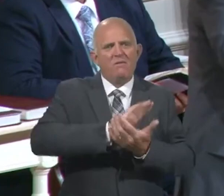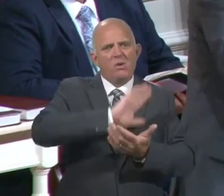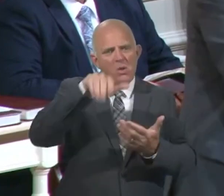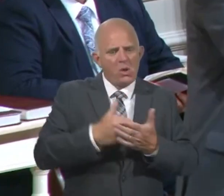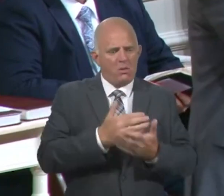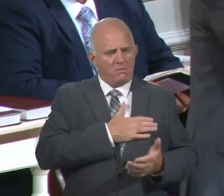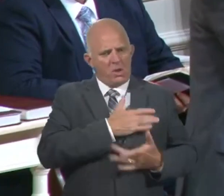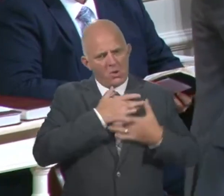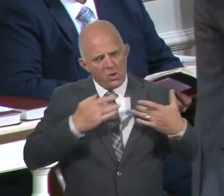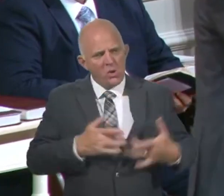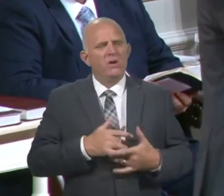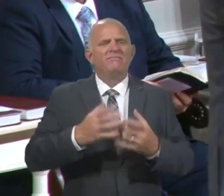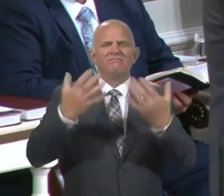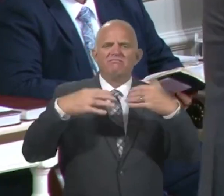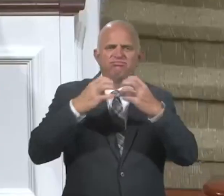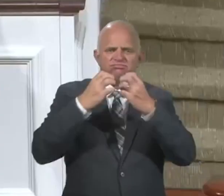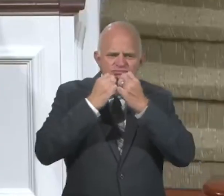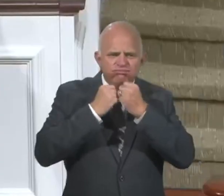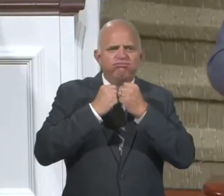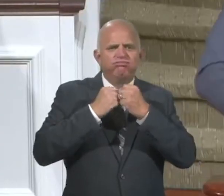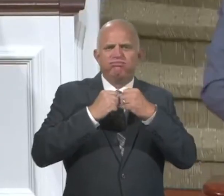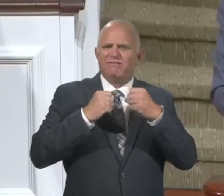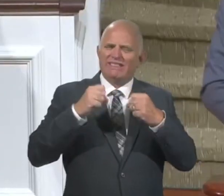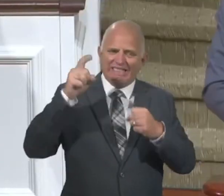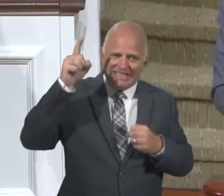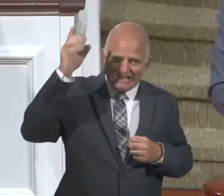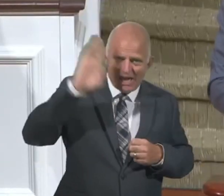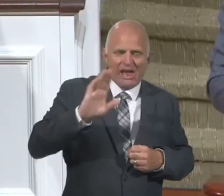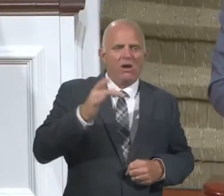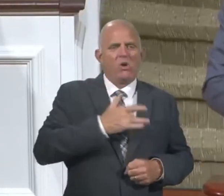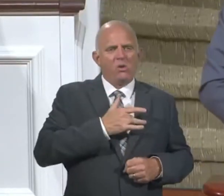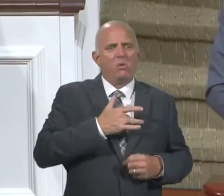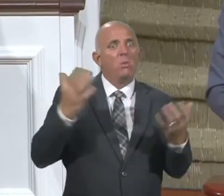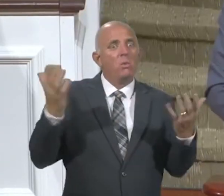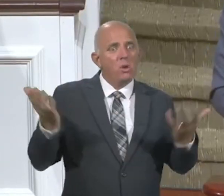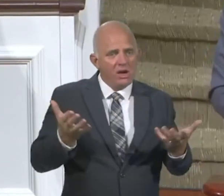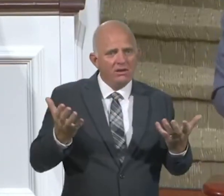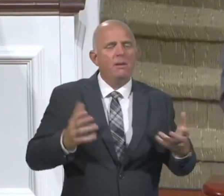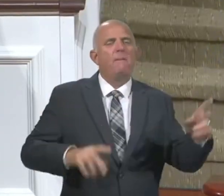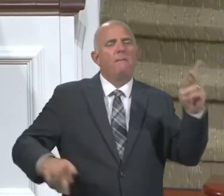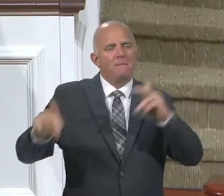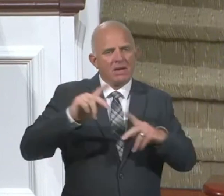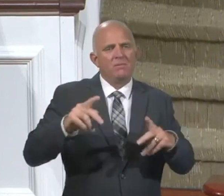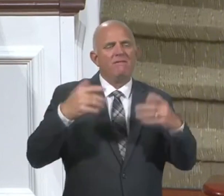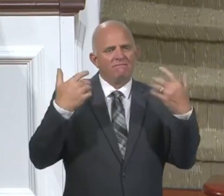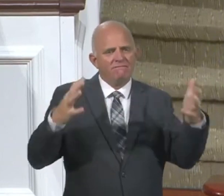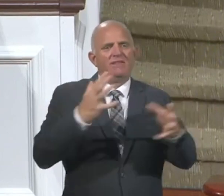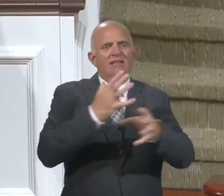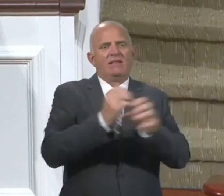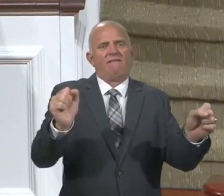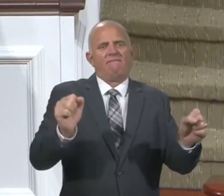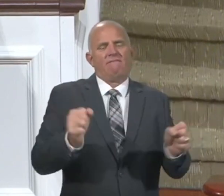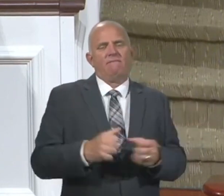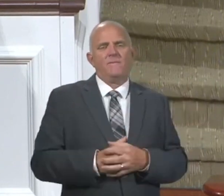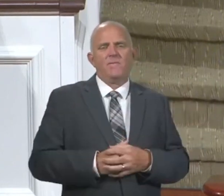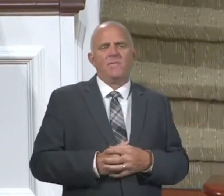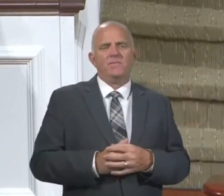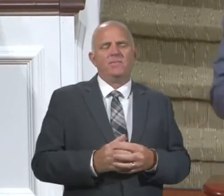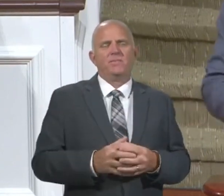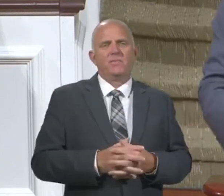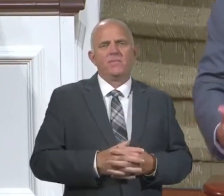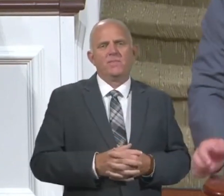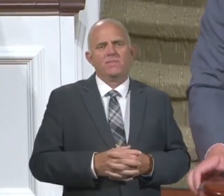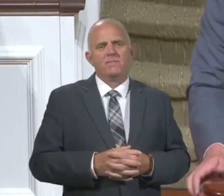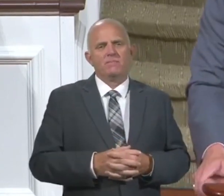nearest, dearest, closest thing to the heart of God is that people would be saved. Good. And this begs the question,